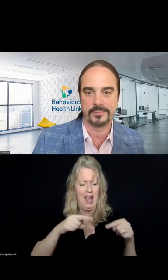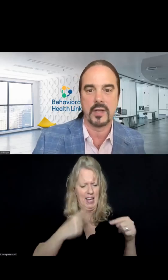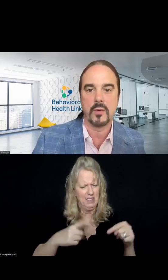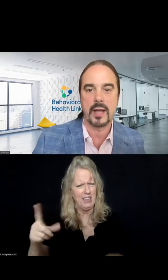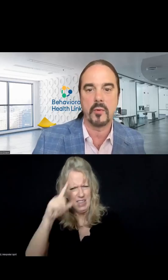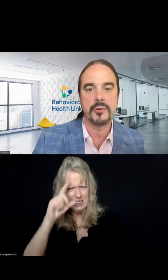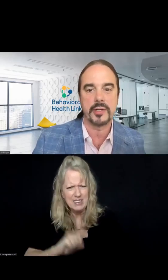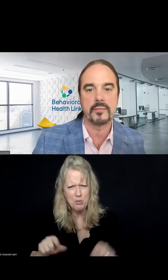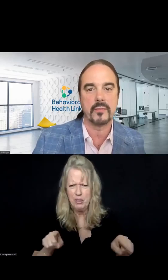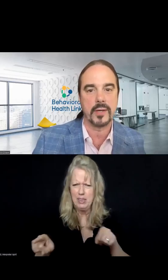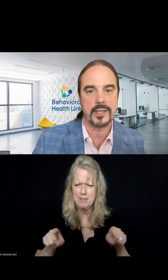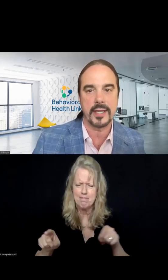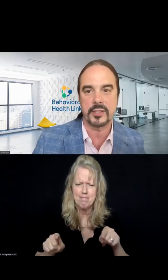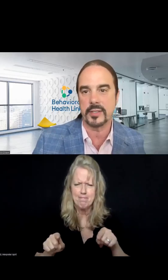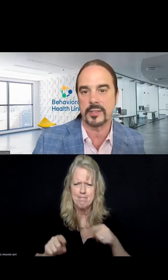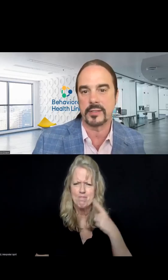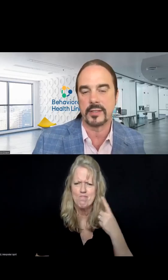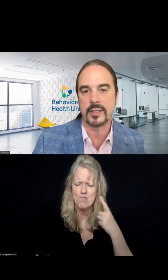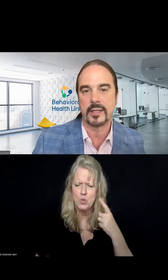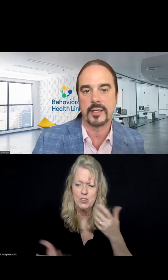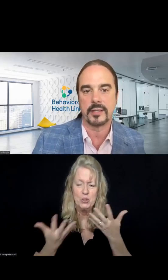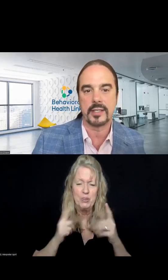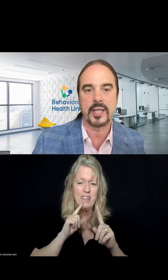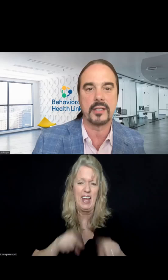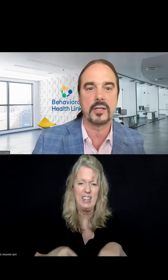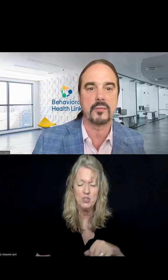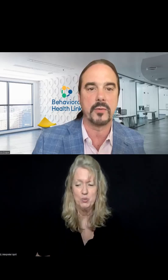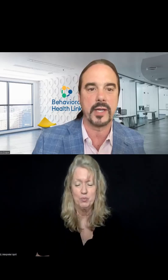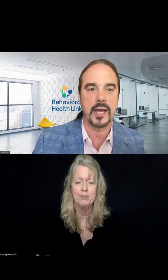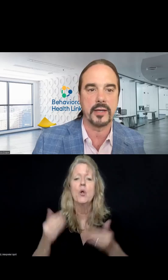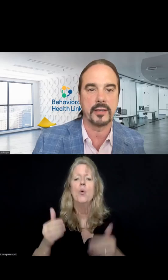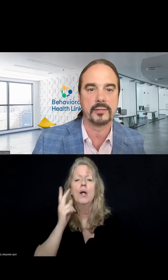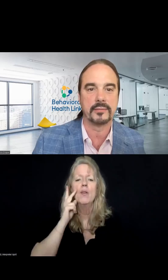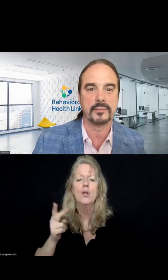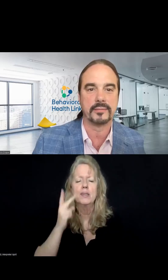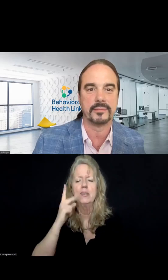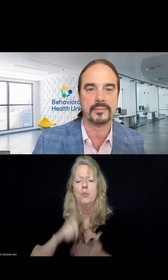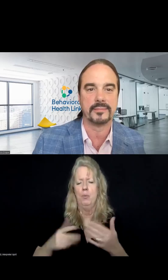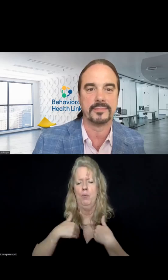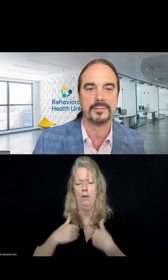Well, I'm wondering what the answer is. Let's take a look at what we got here.